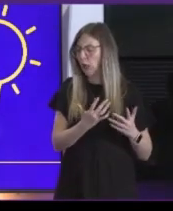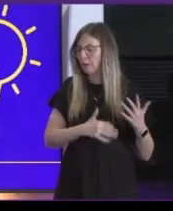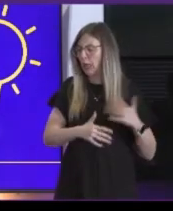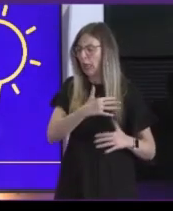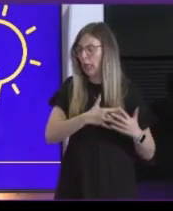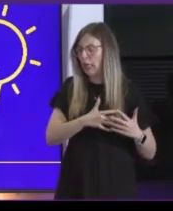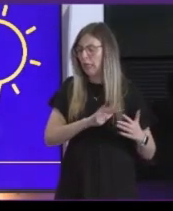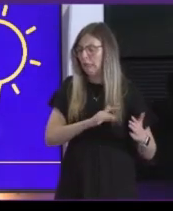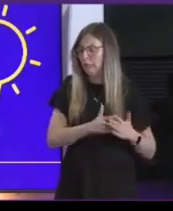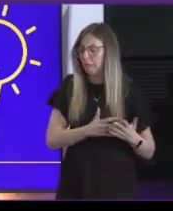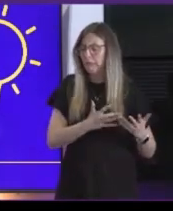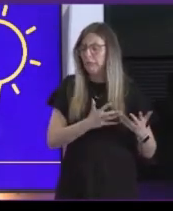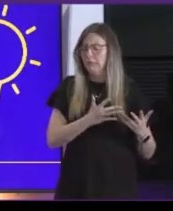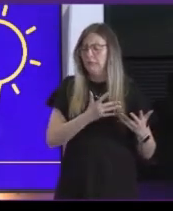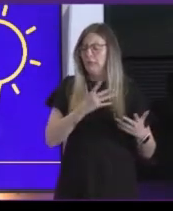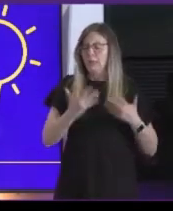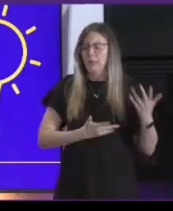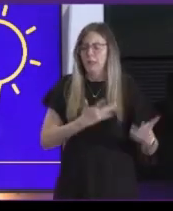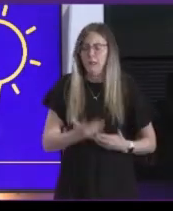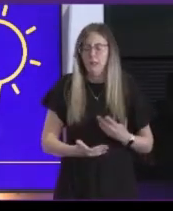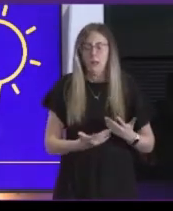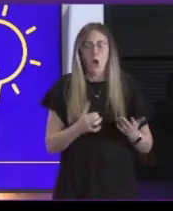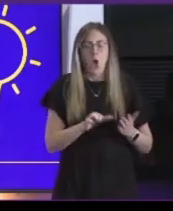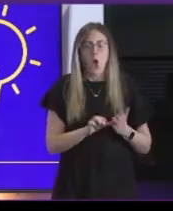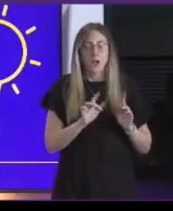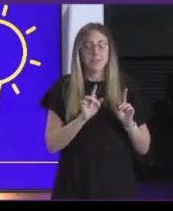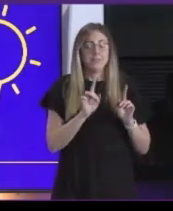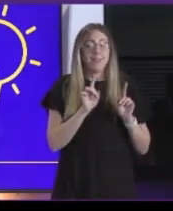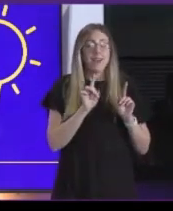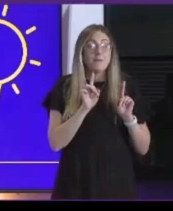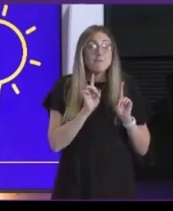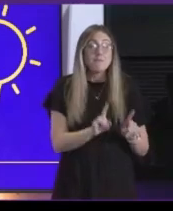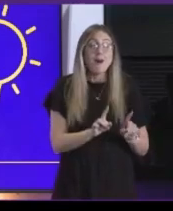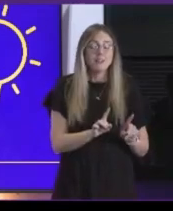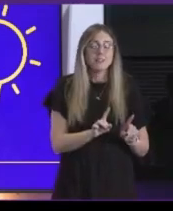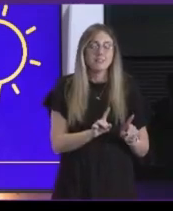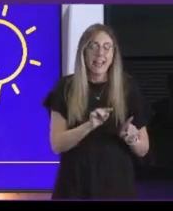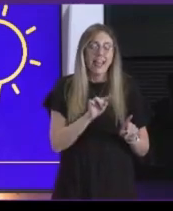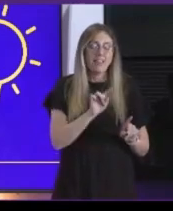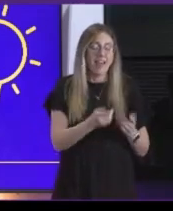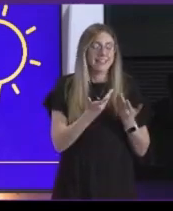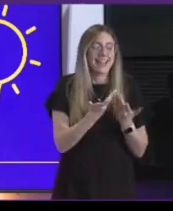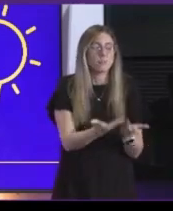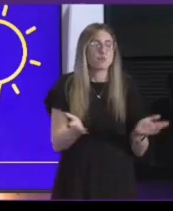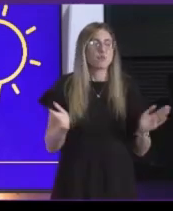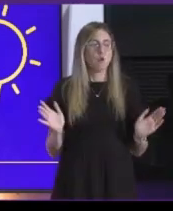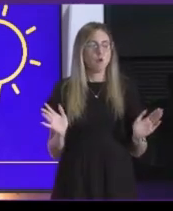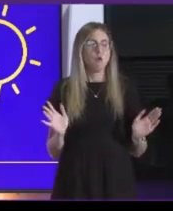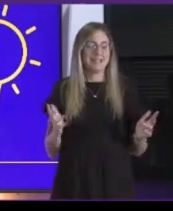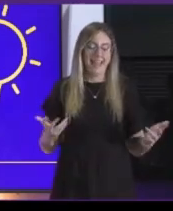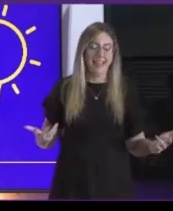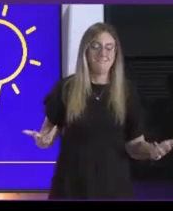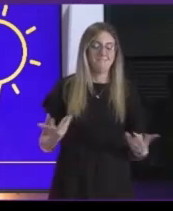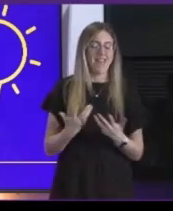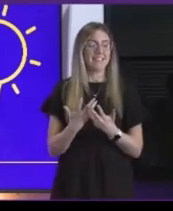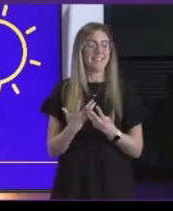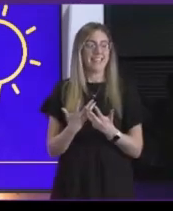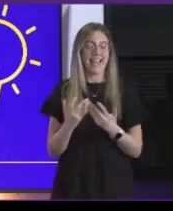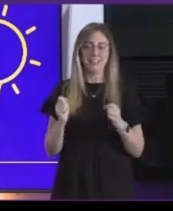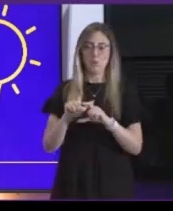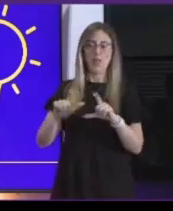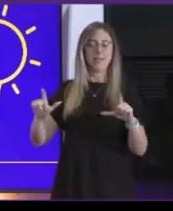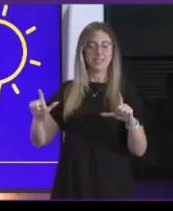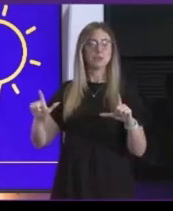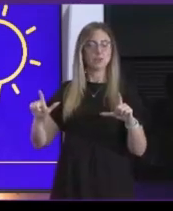around with Susanna chasing them. But actually, it's got a much broader scope. It fits into a picture that's true